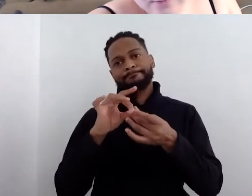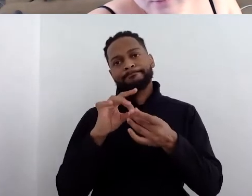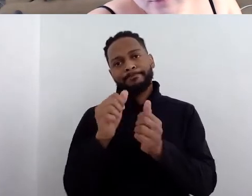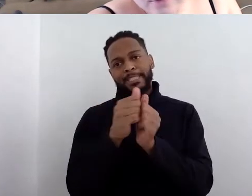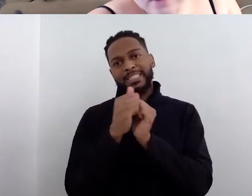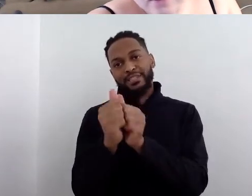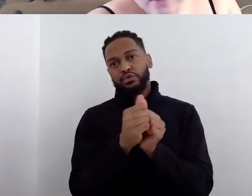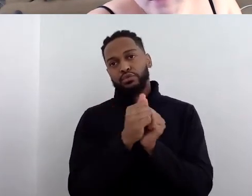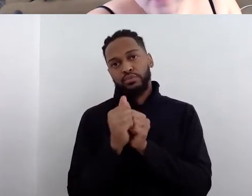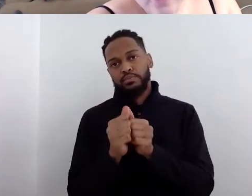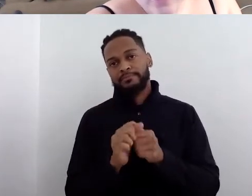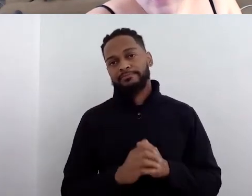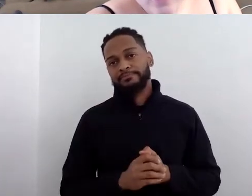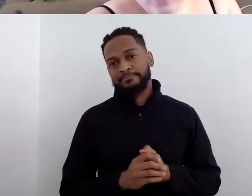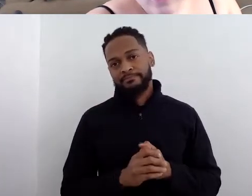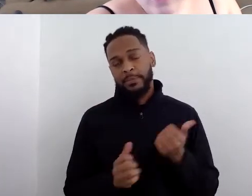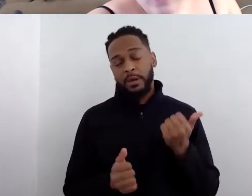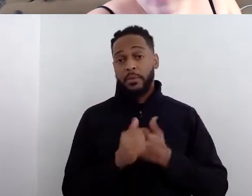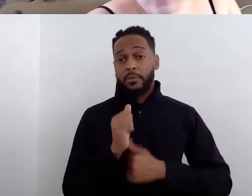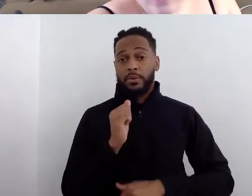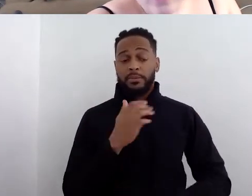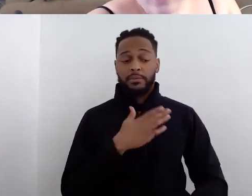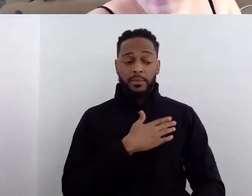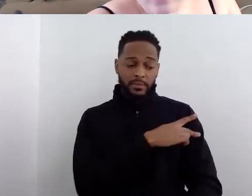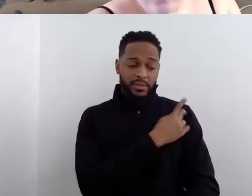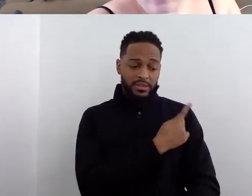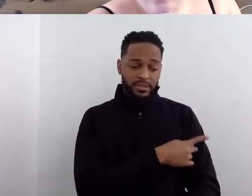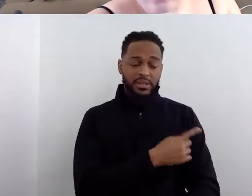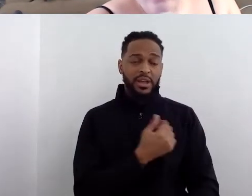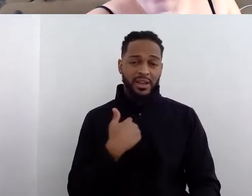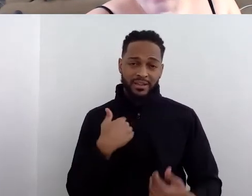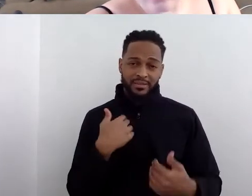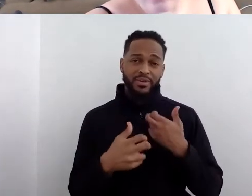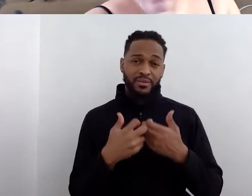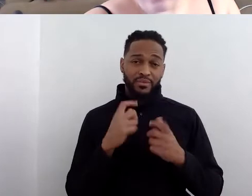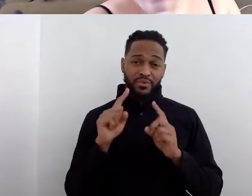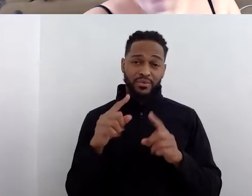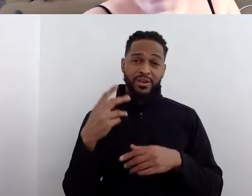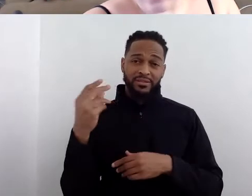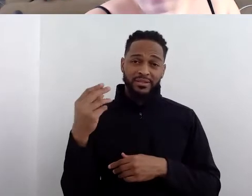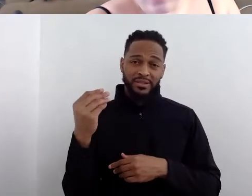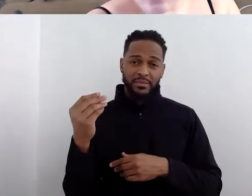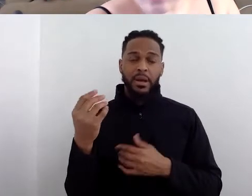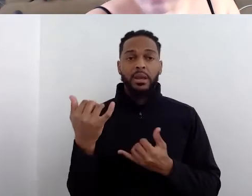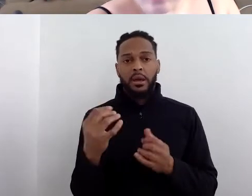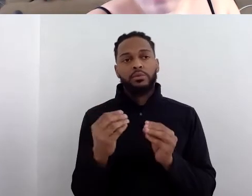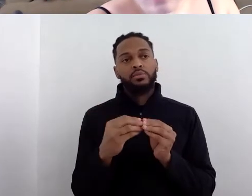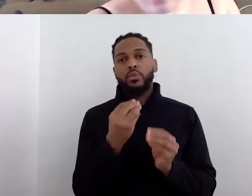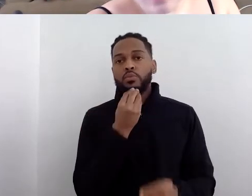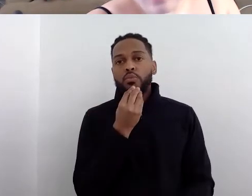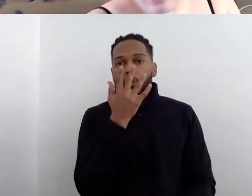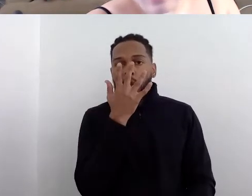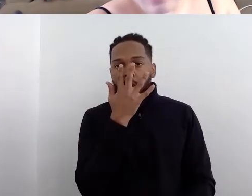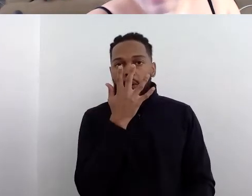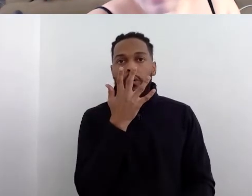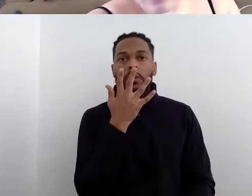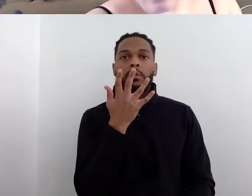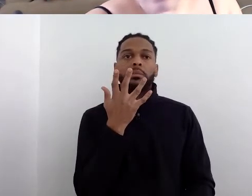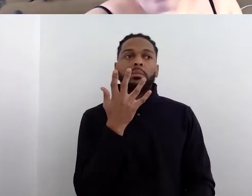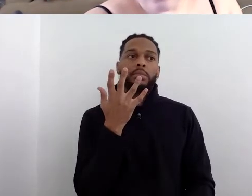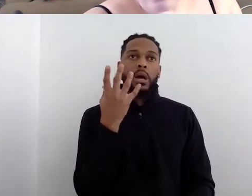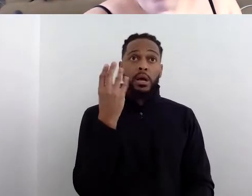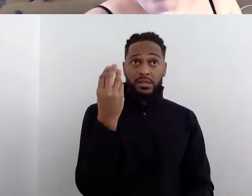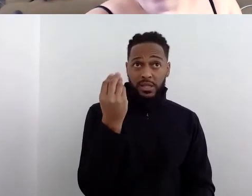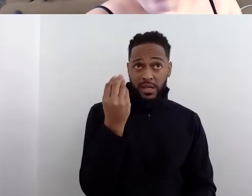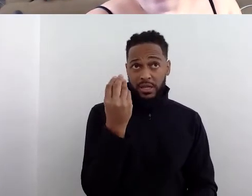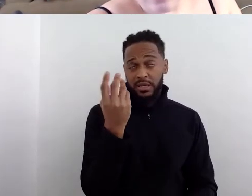like most of my patients had an issue getting outside. I think now with it becoming warmer, people being vaccinated, I'm hoping people will